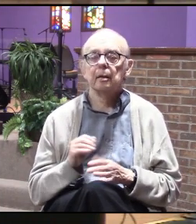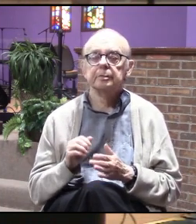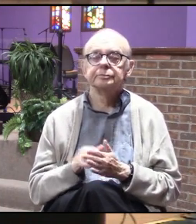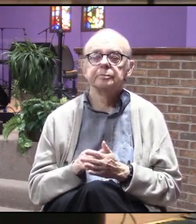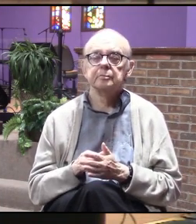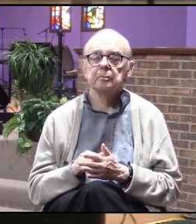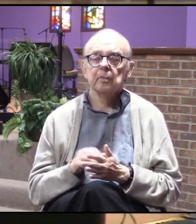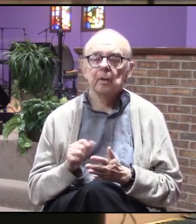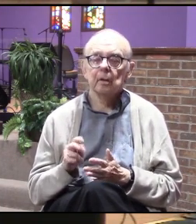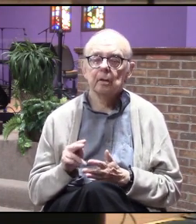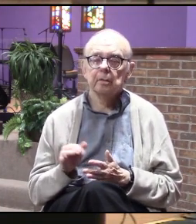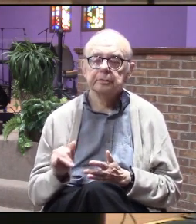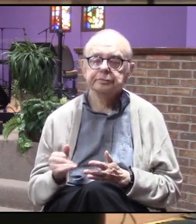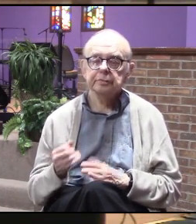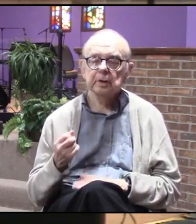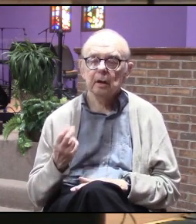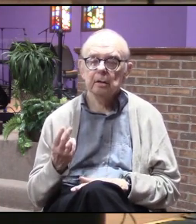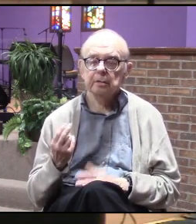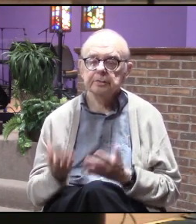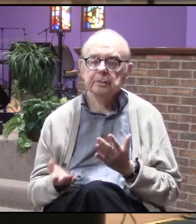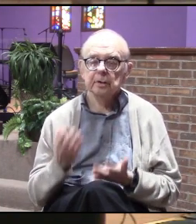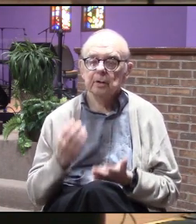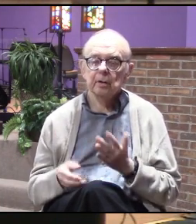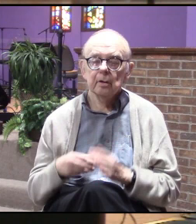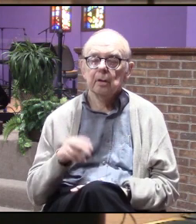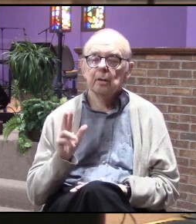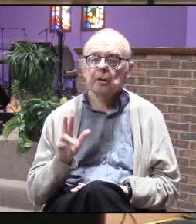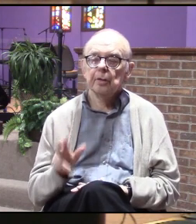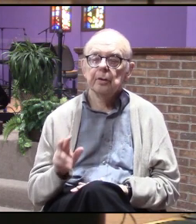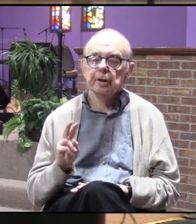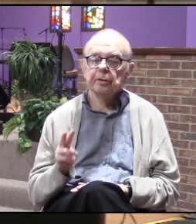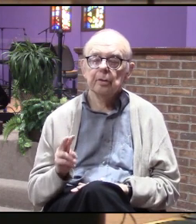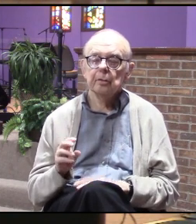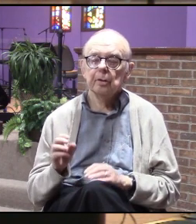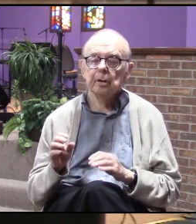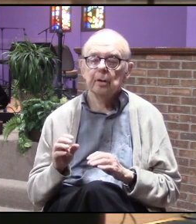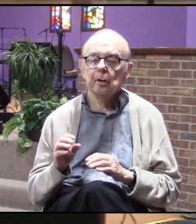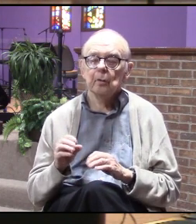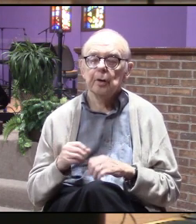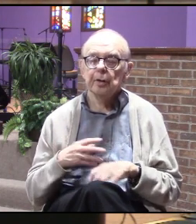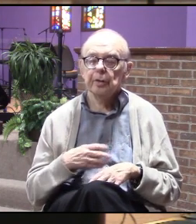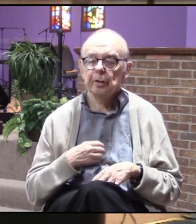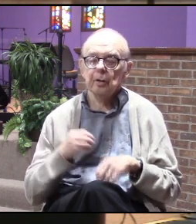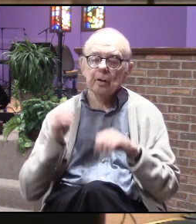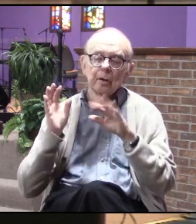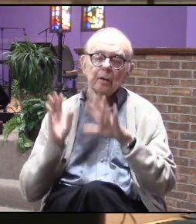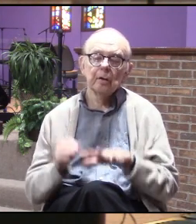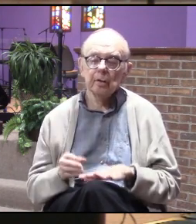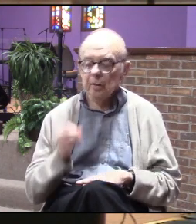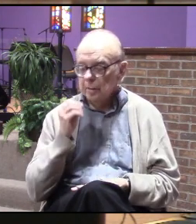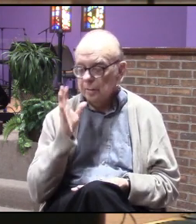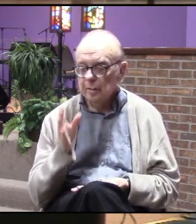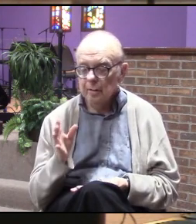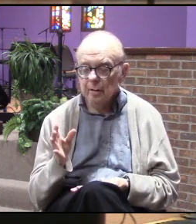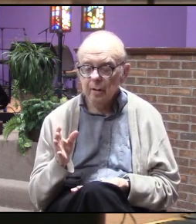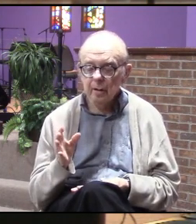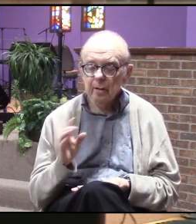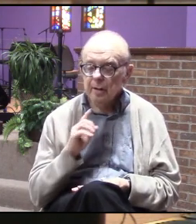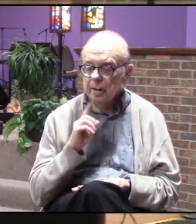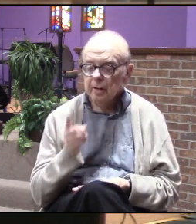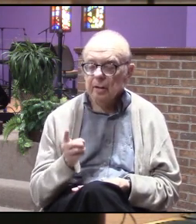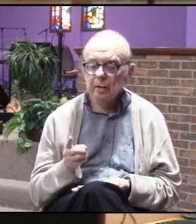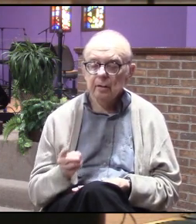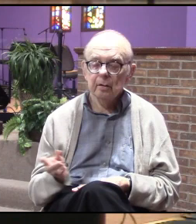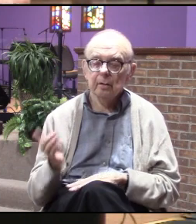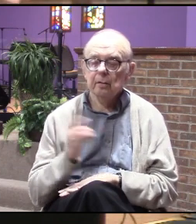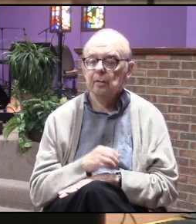that on July the 12th, it might be 32 snowing. Who really cares? He says it's going to be there,